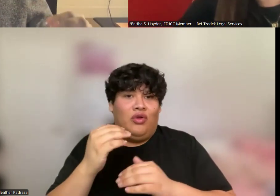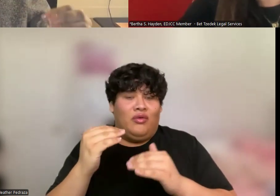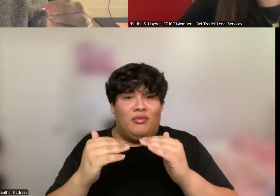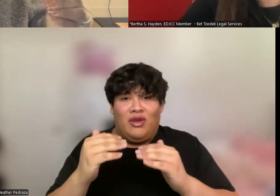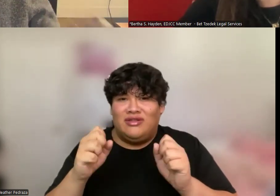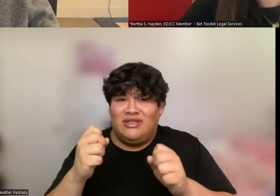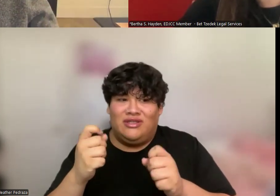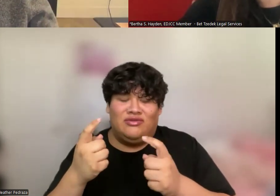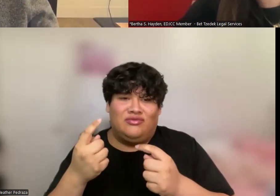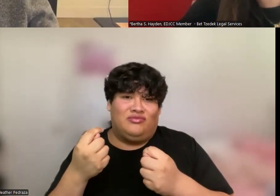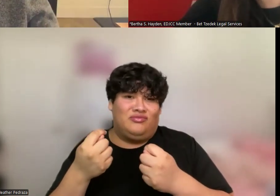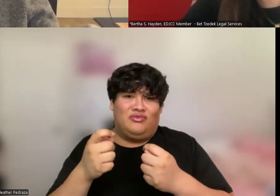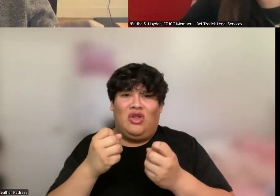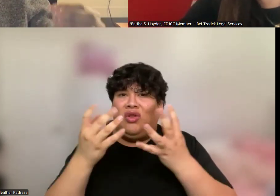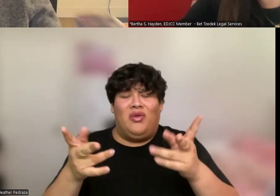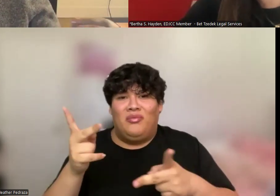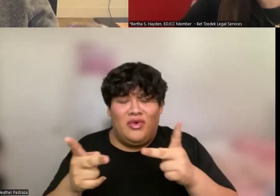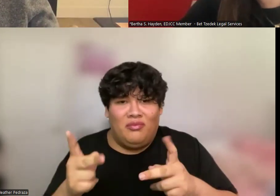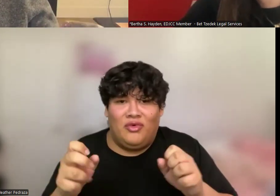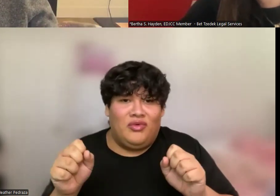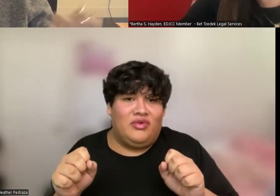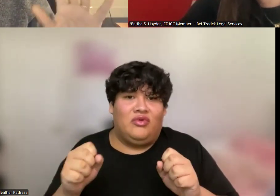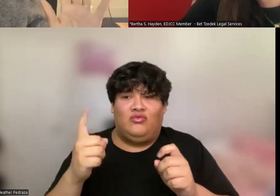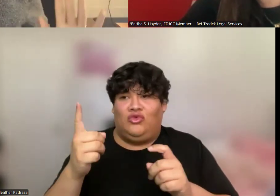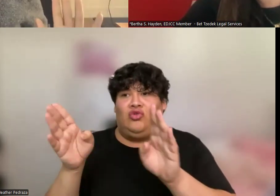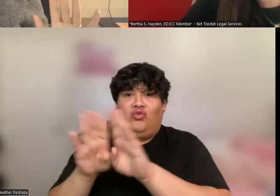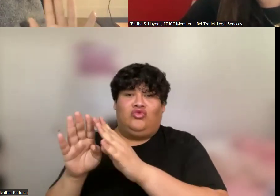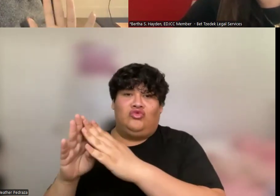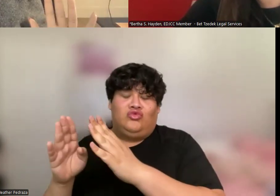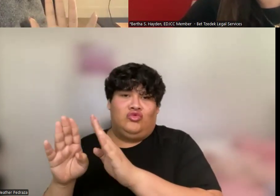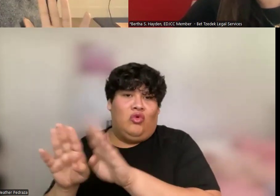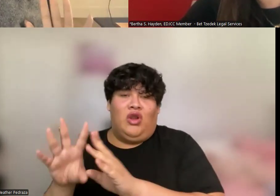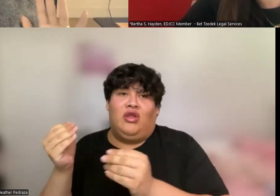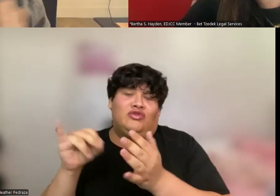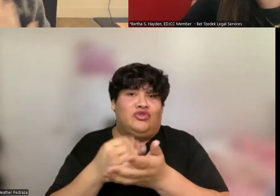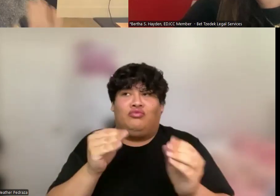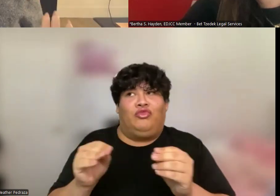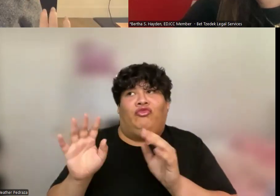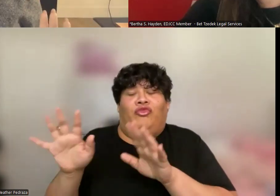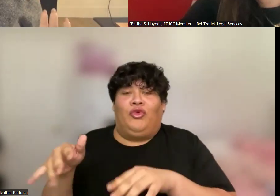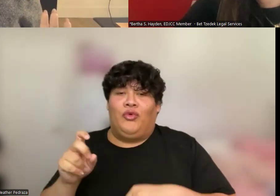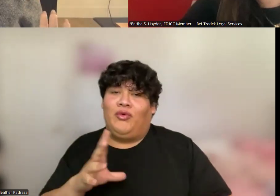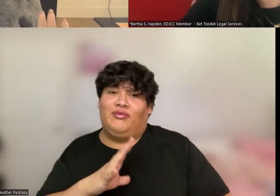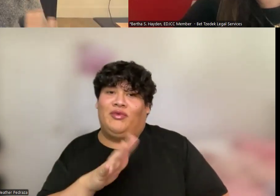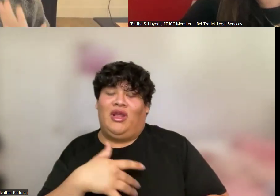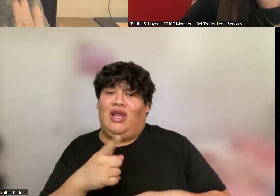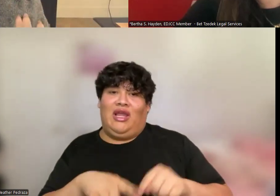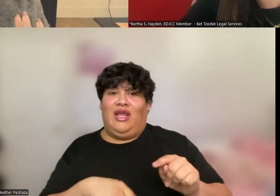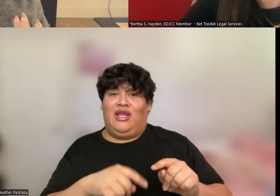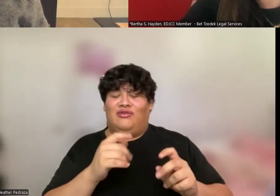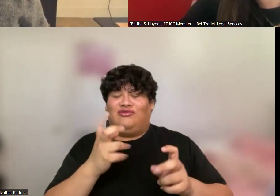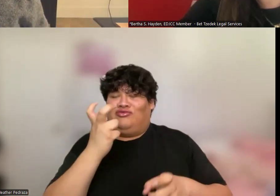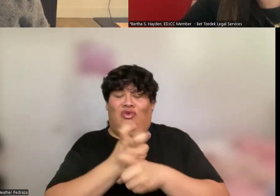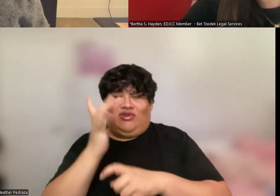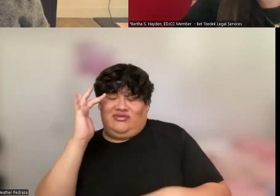really, for a lot of people, it means, one closed door and they just move on. They give up. They're like, I can't do this. It's too difficult